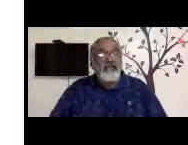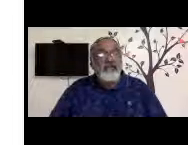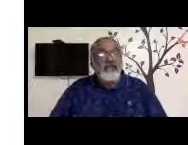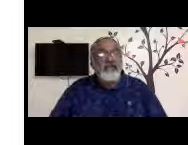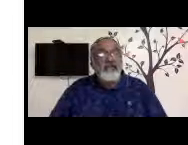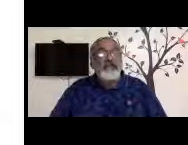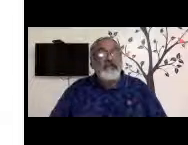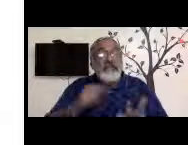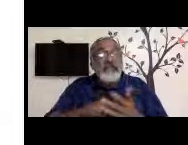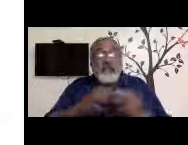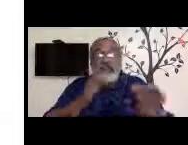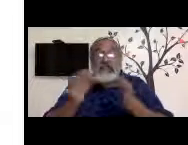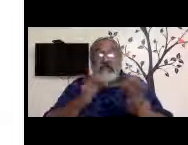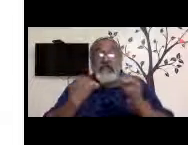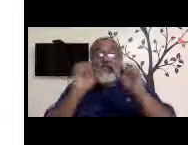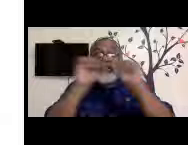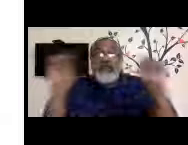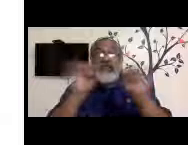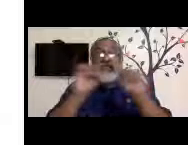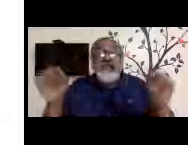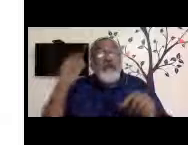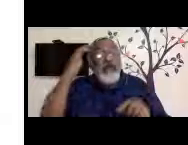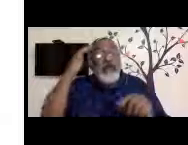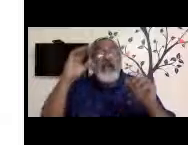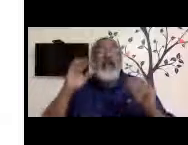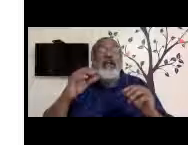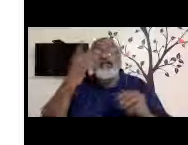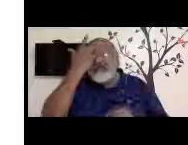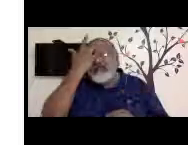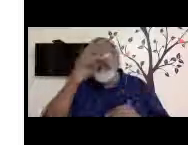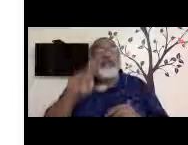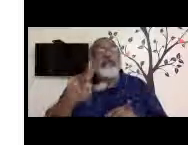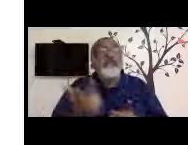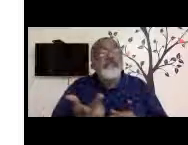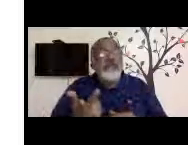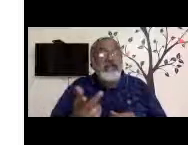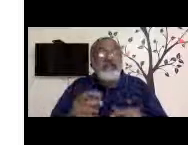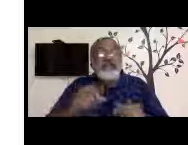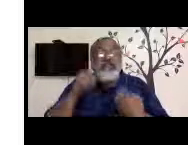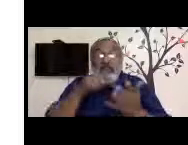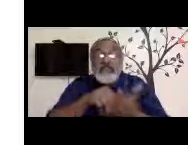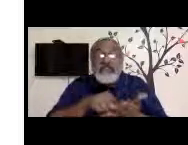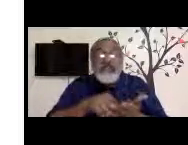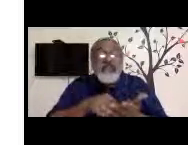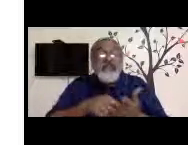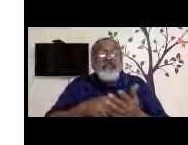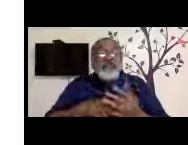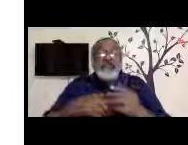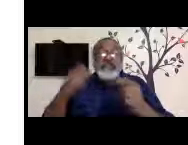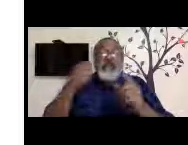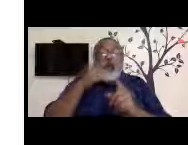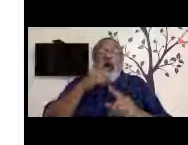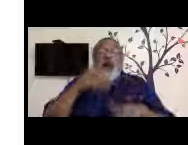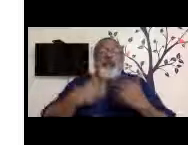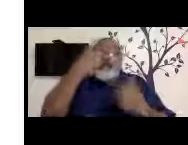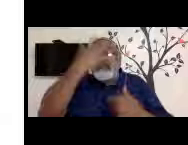a definition on what is mental illness. So mental illness is a condition which affects how a